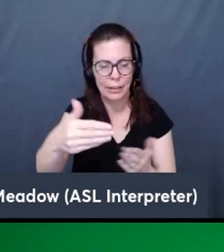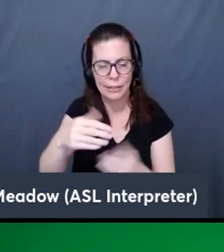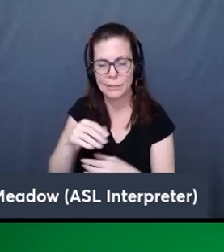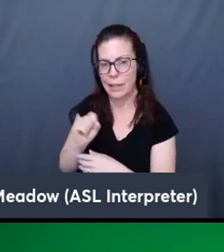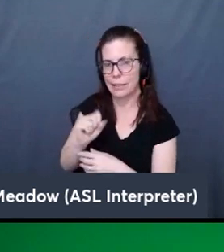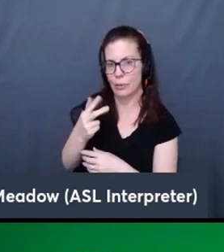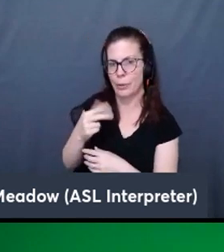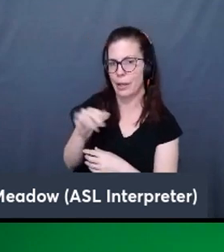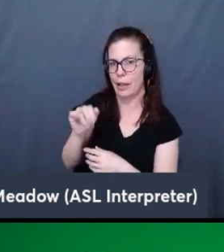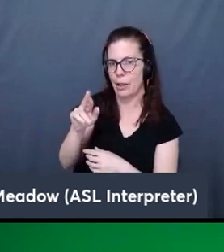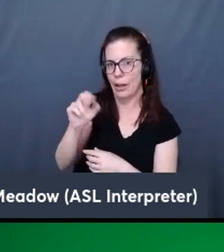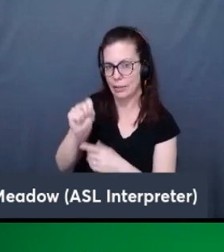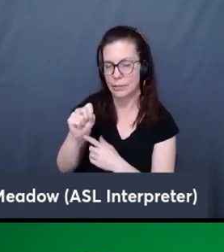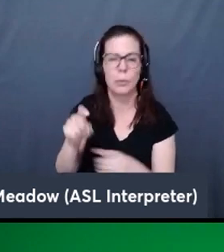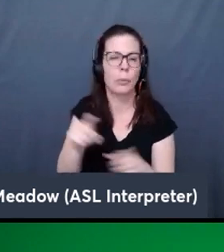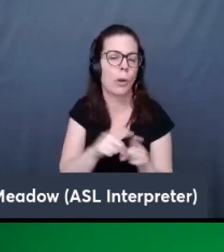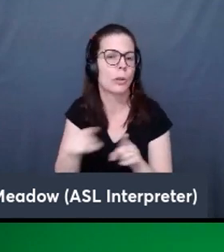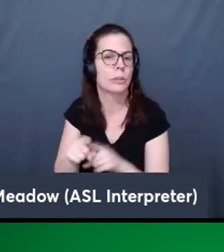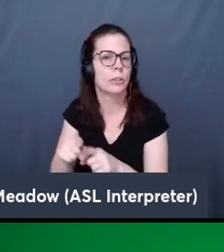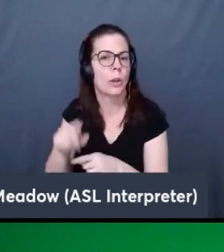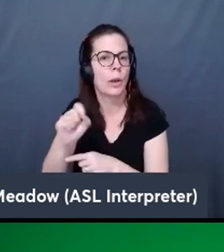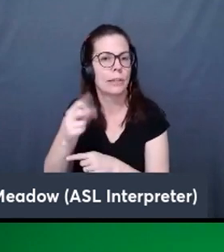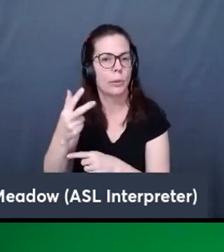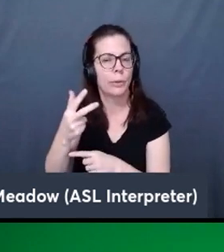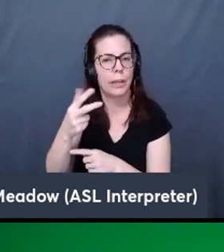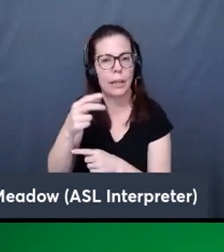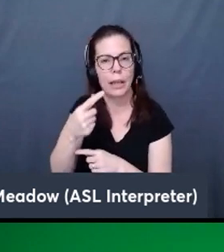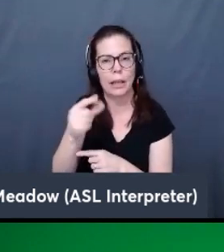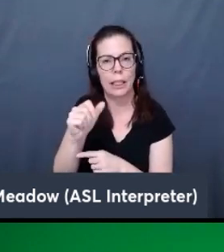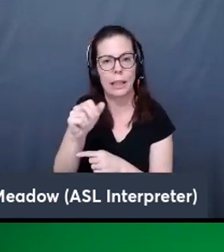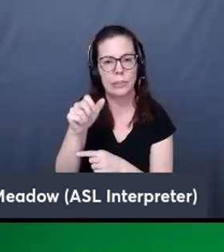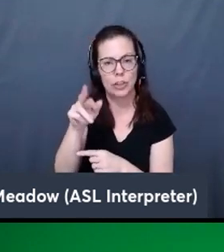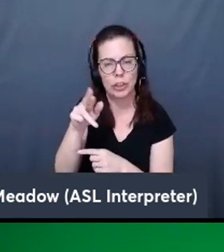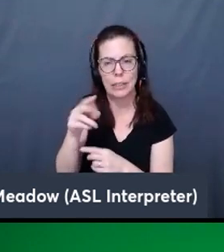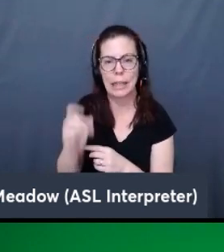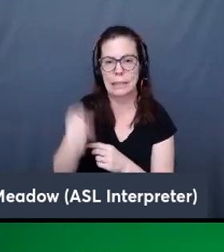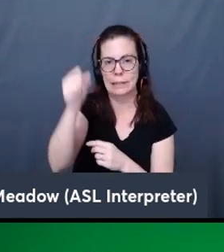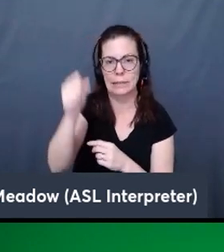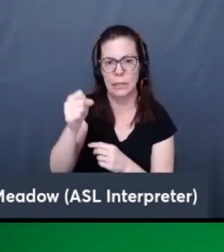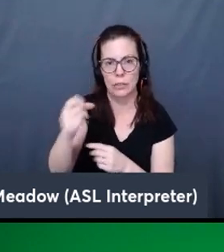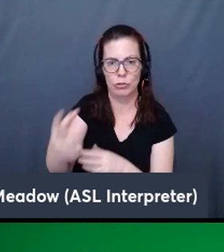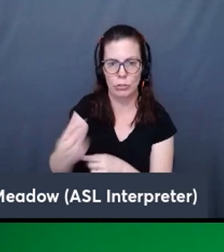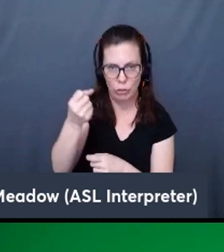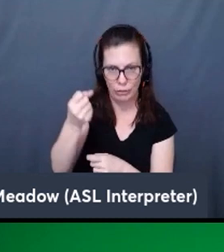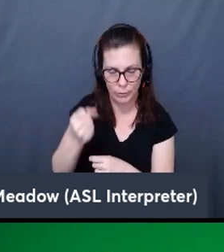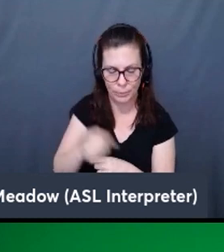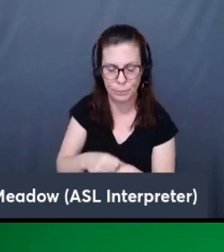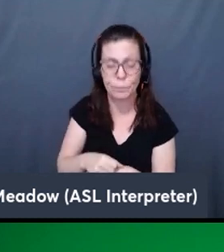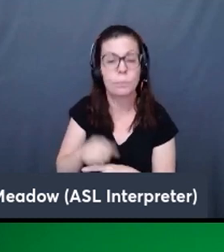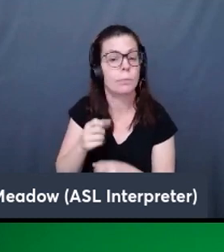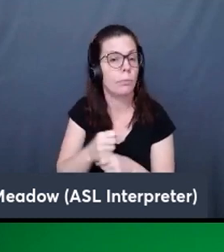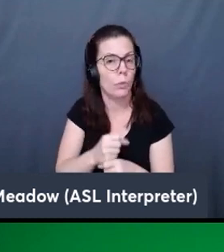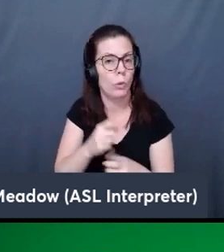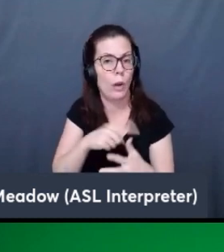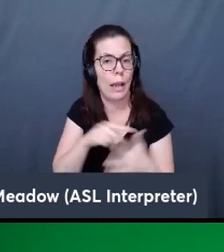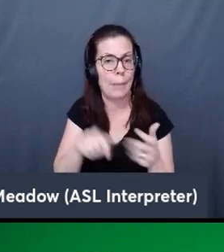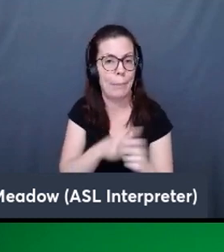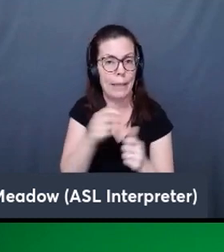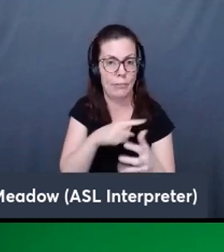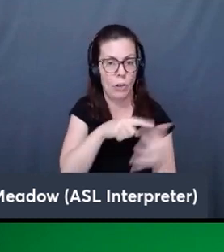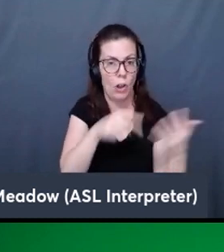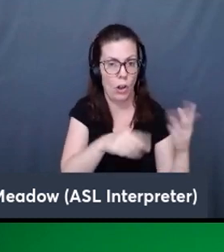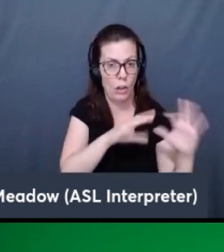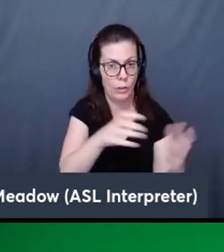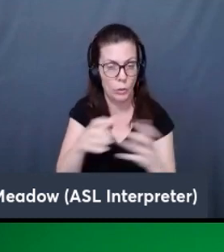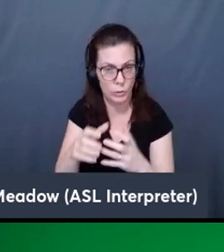also for S3 Glacier instant retrieval. You can create backups for all these storage classes.